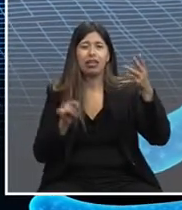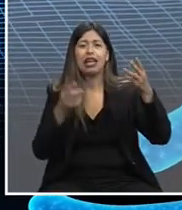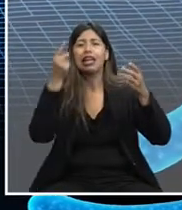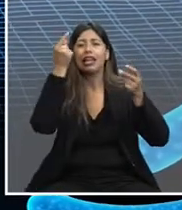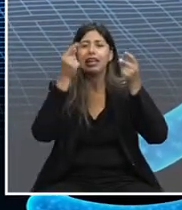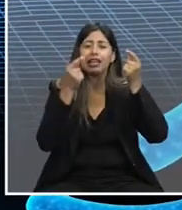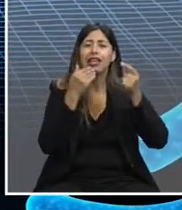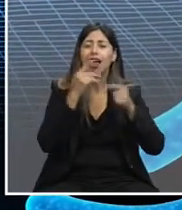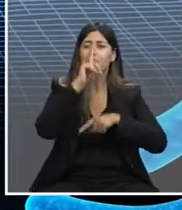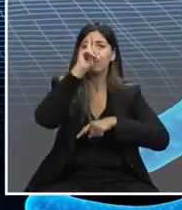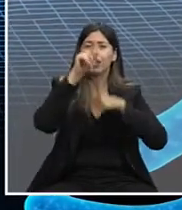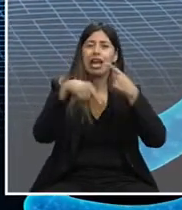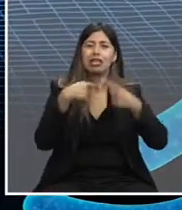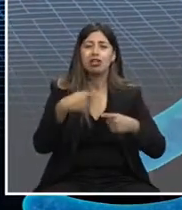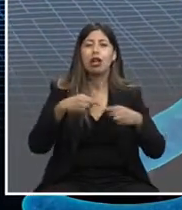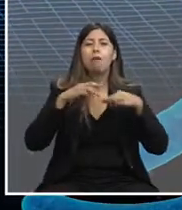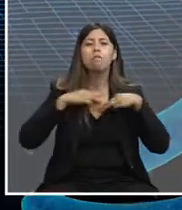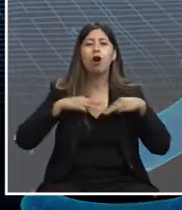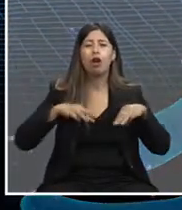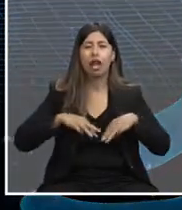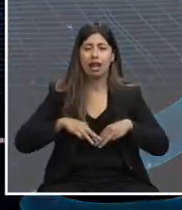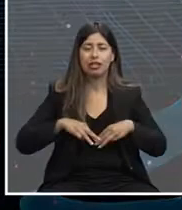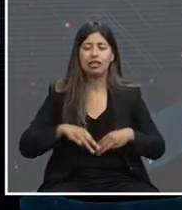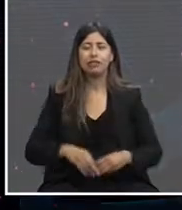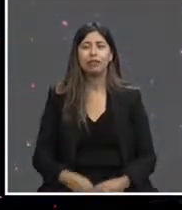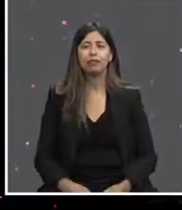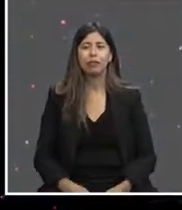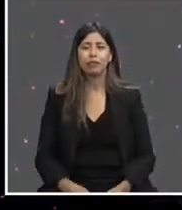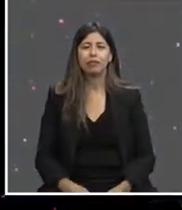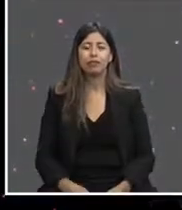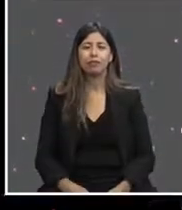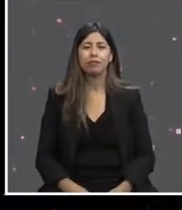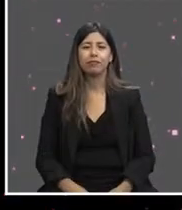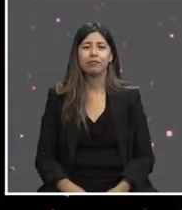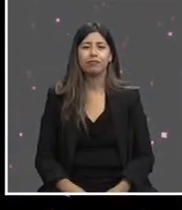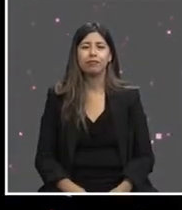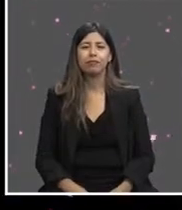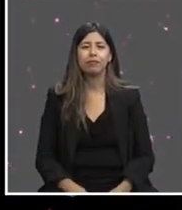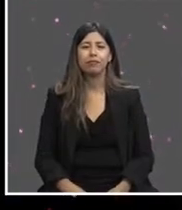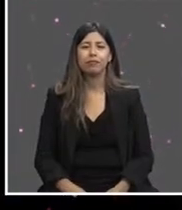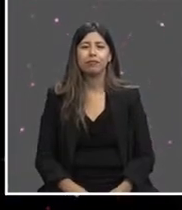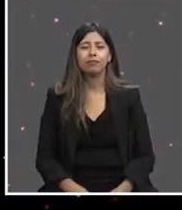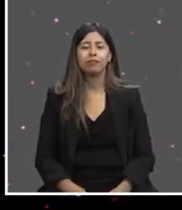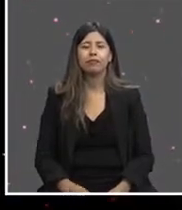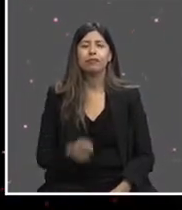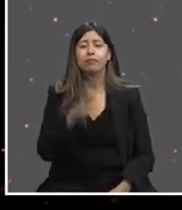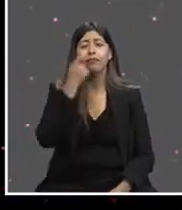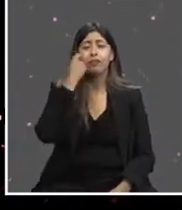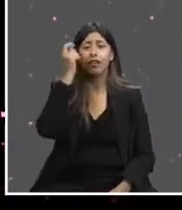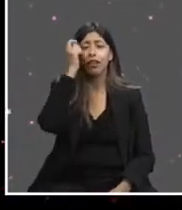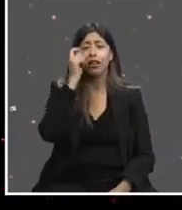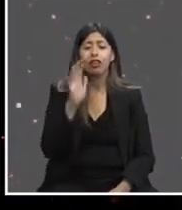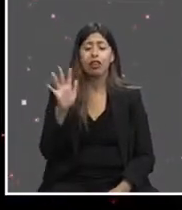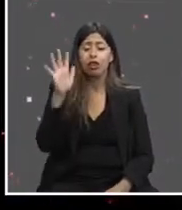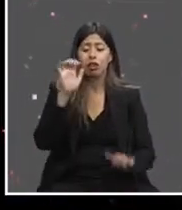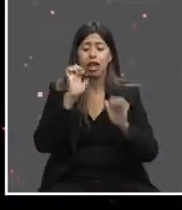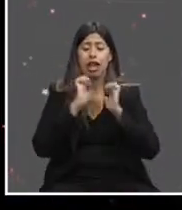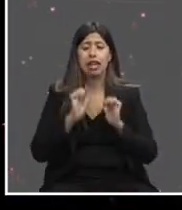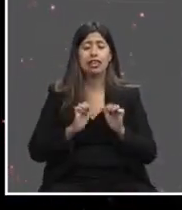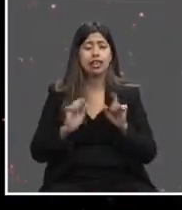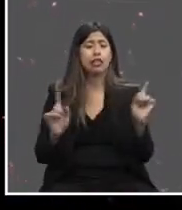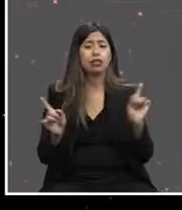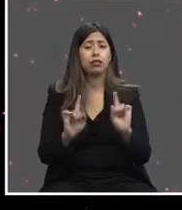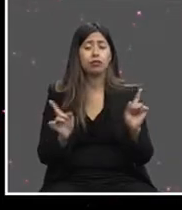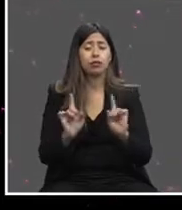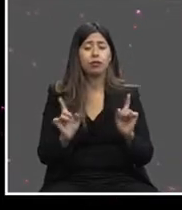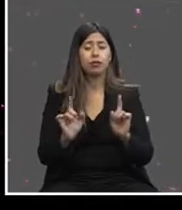or contrarian view. It doesn't rely on a narrow or disputed ethical theory, but instead enjoys broad support, making the case much